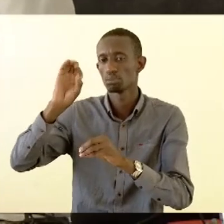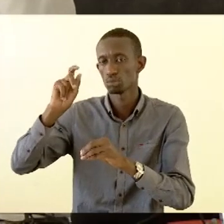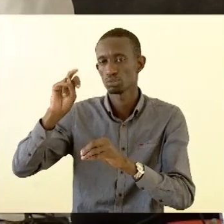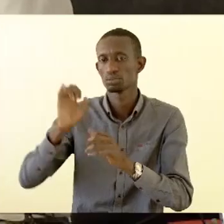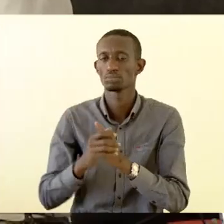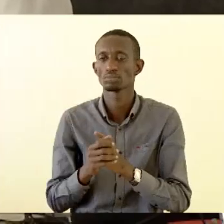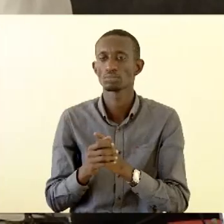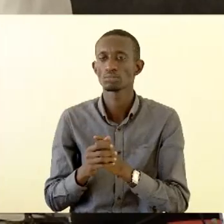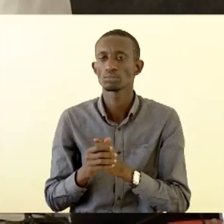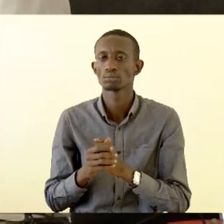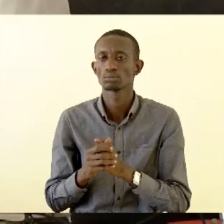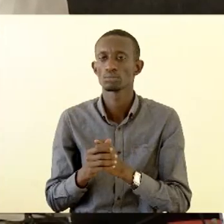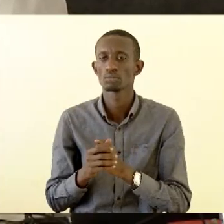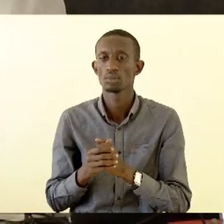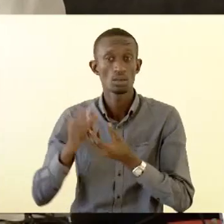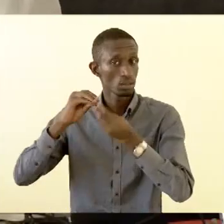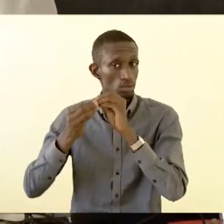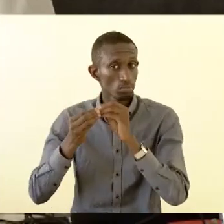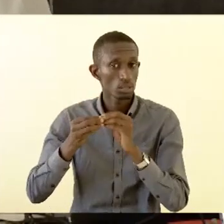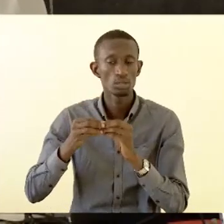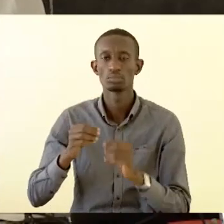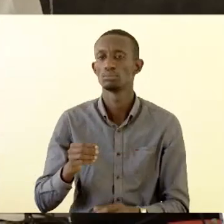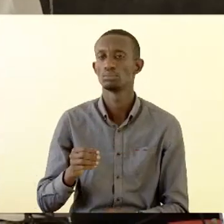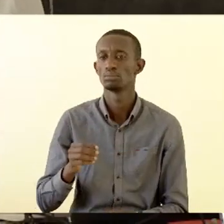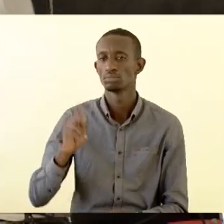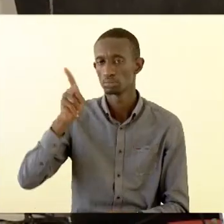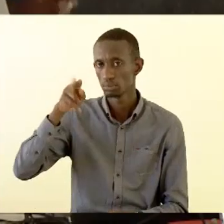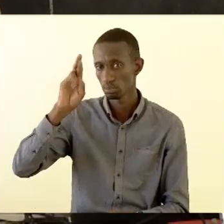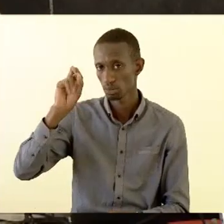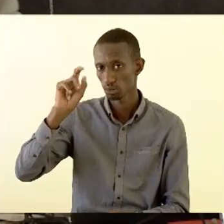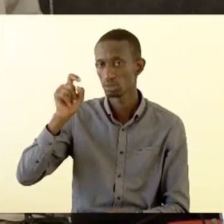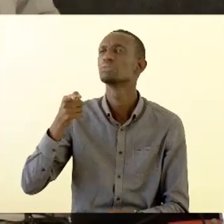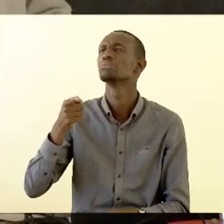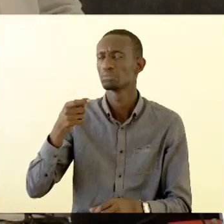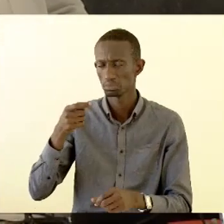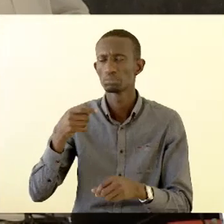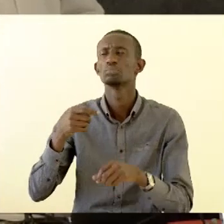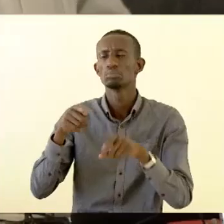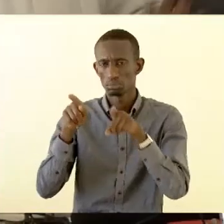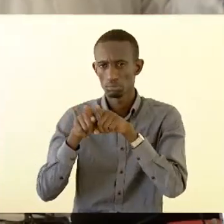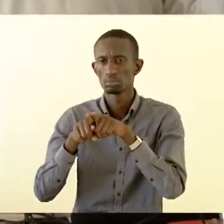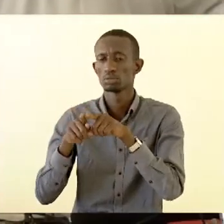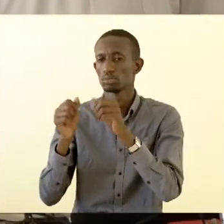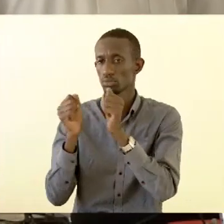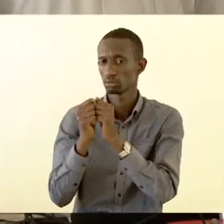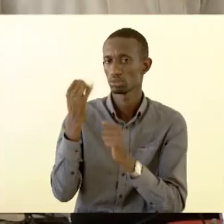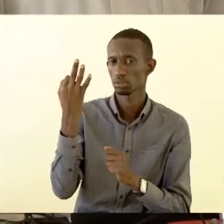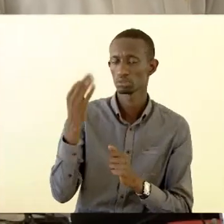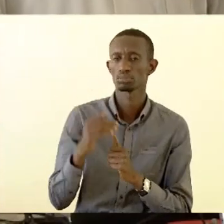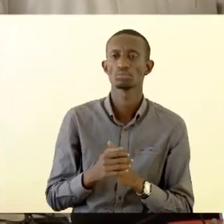of protons will also be 13. In a given